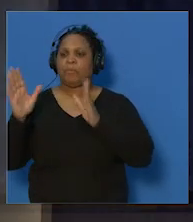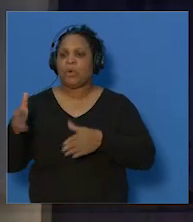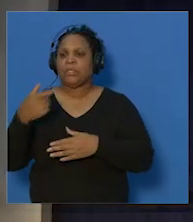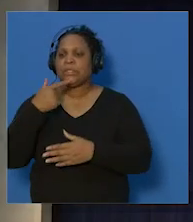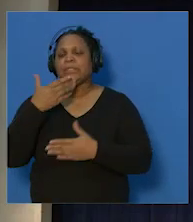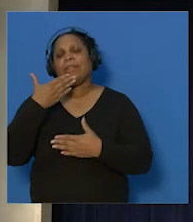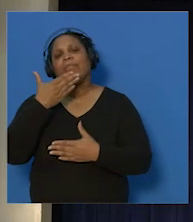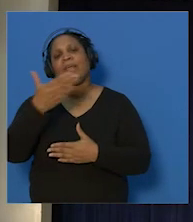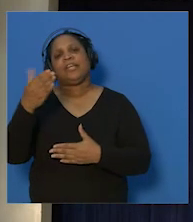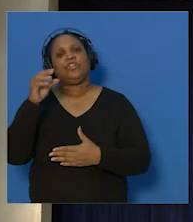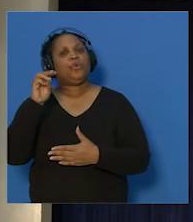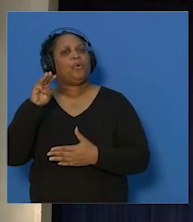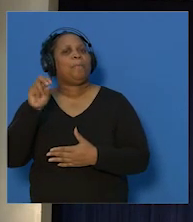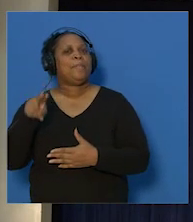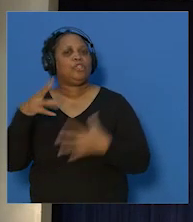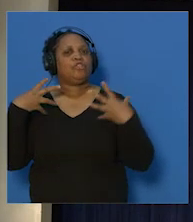Health.